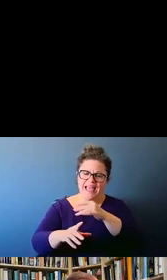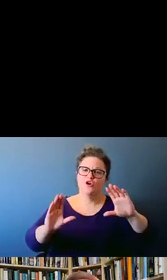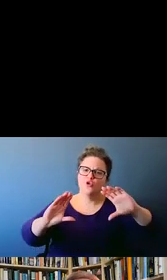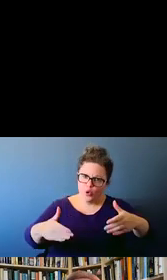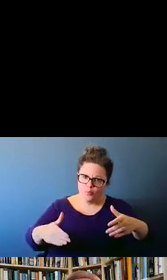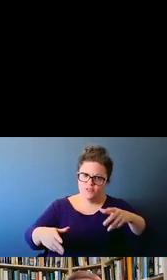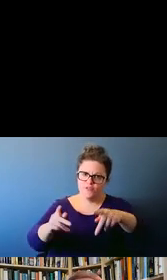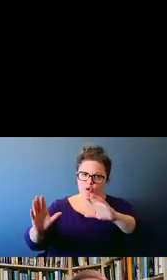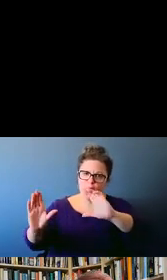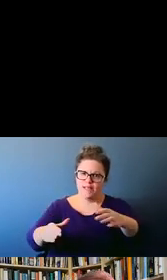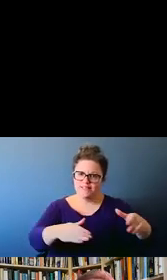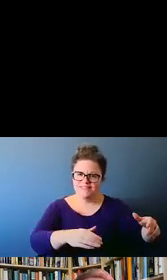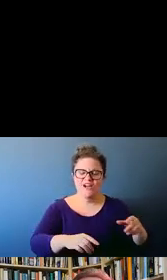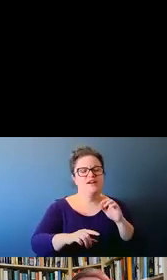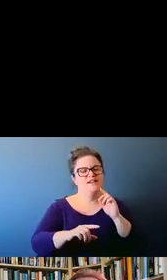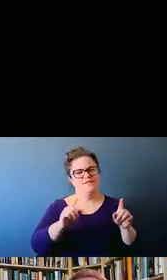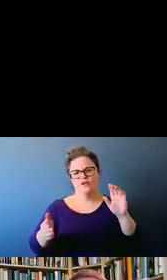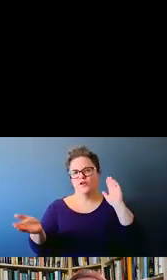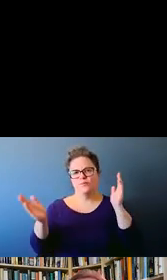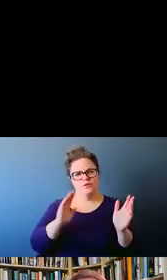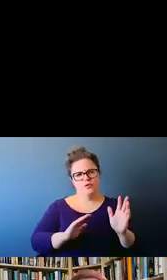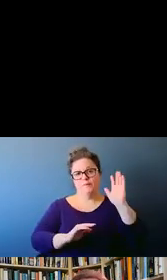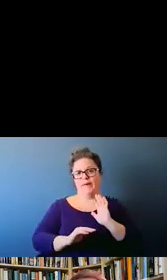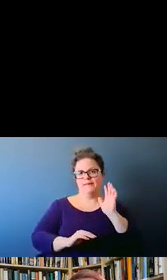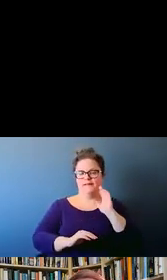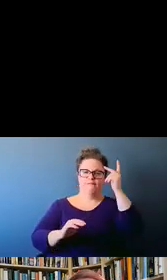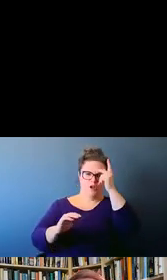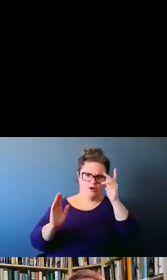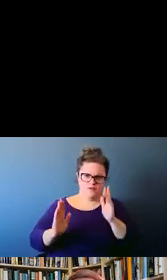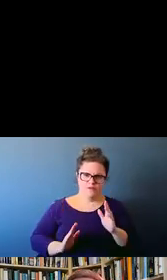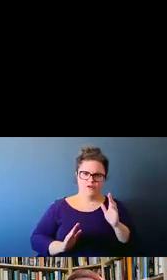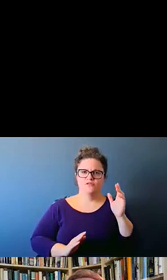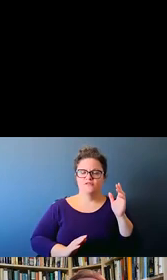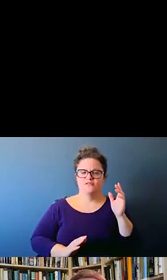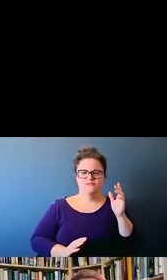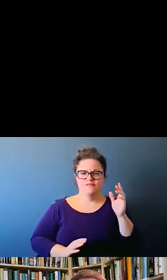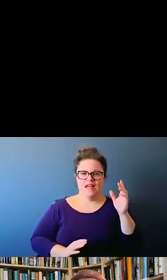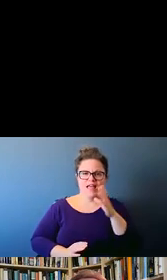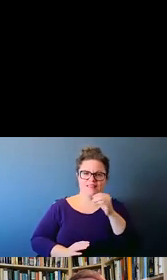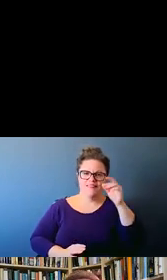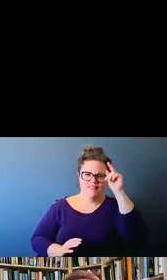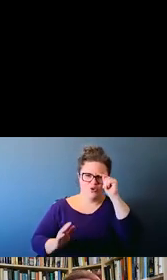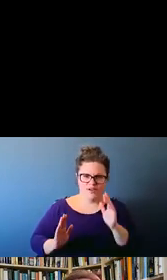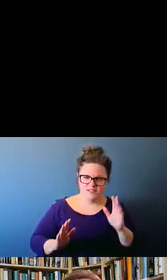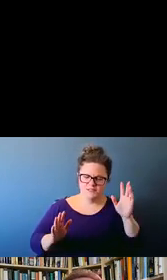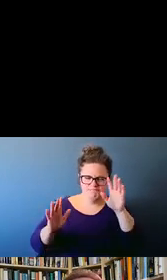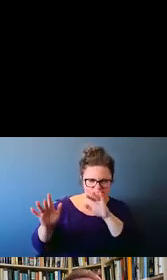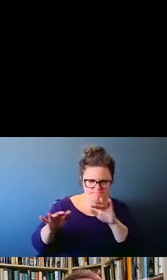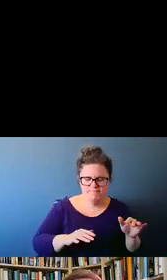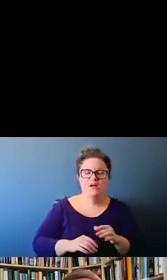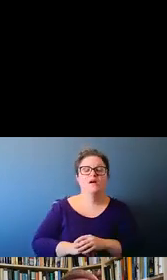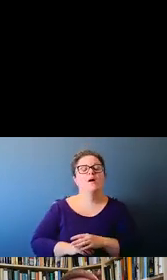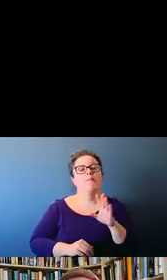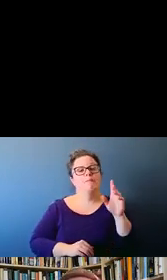that were different from the questions that philosophers or historians were asking. And their approach to finding answers was in some ways similar to the ways